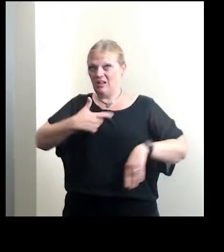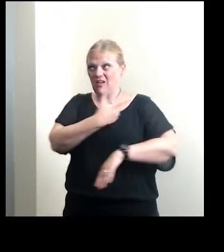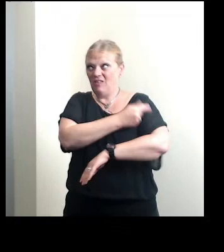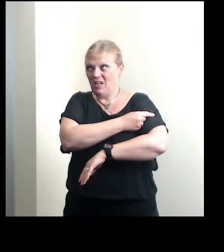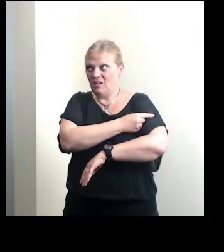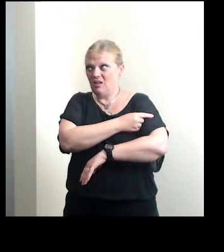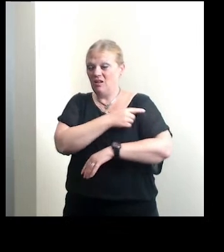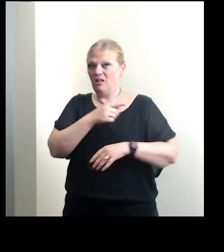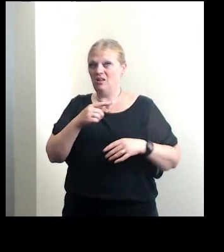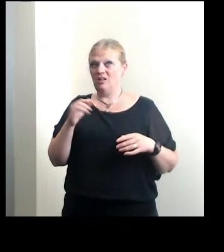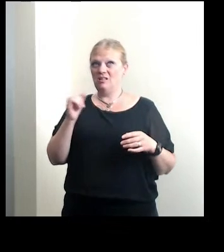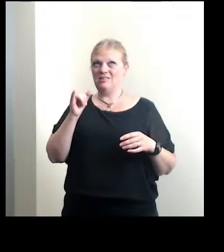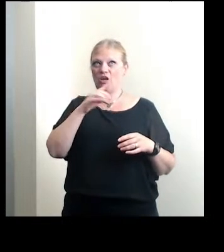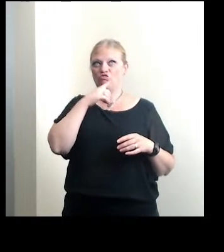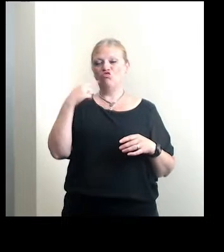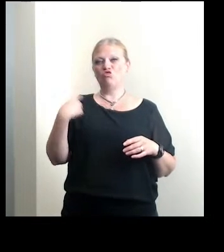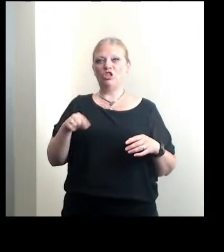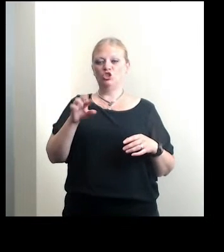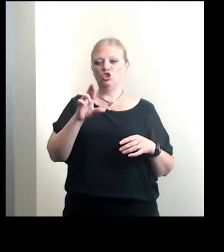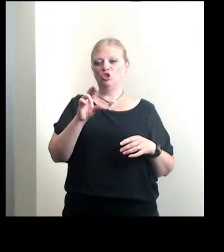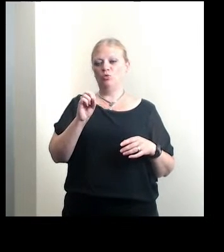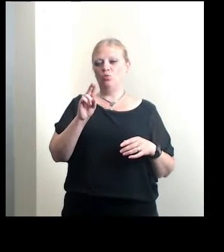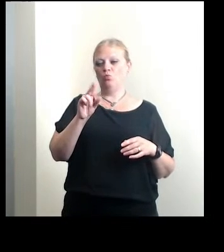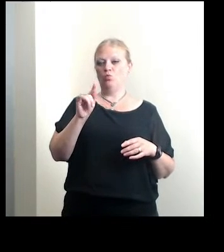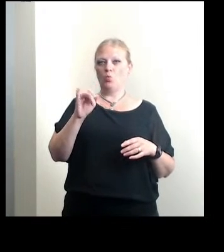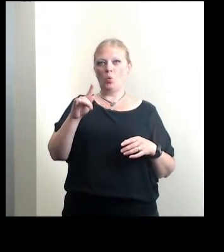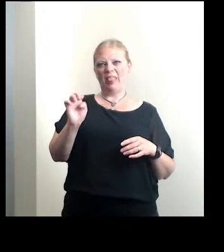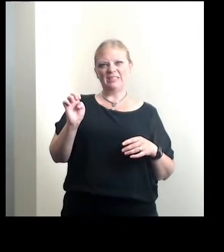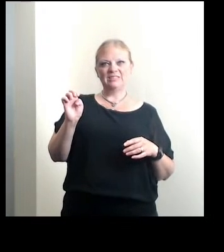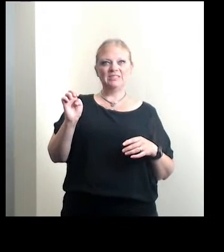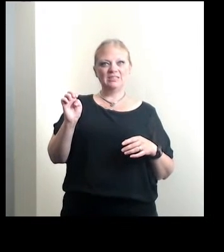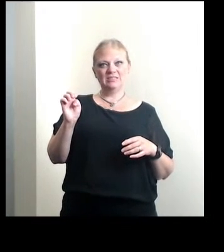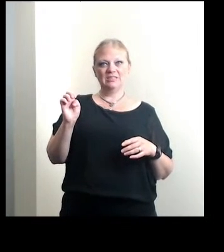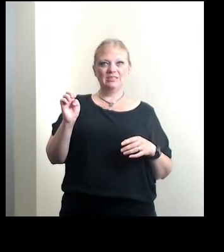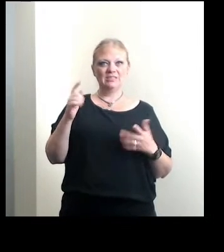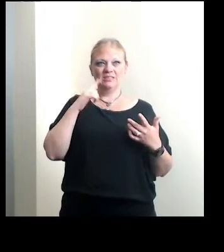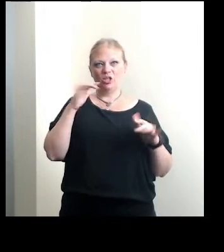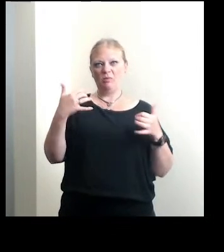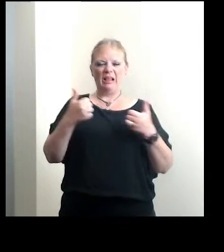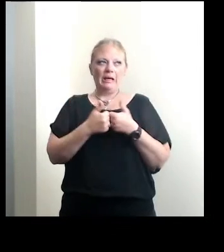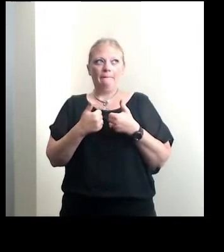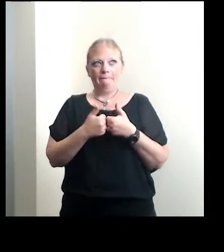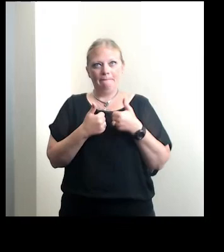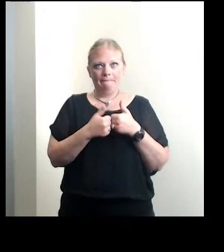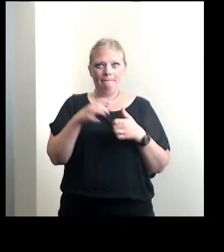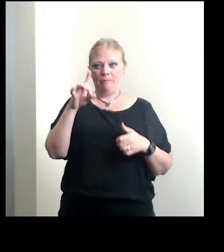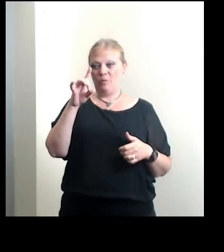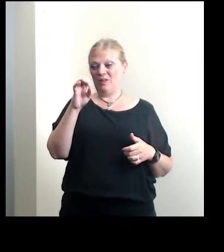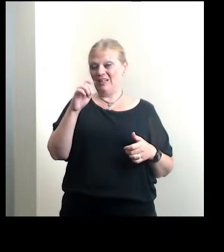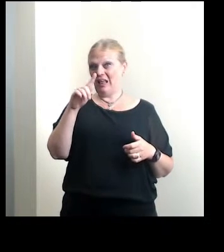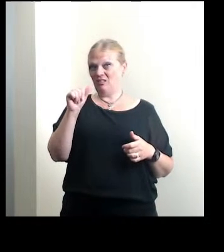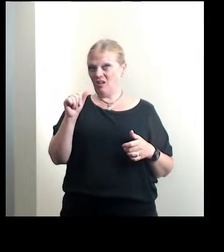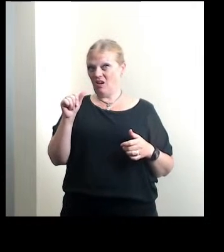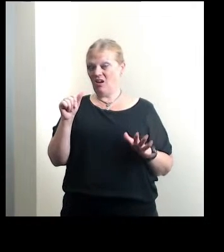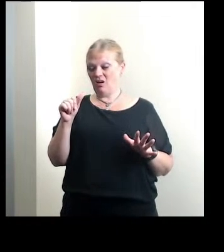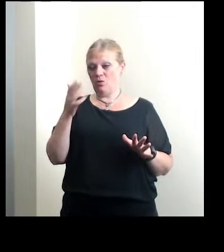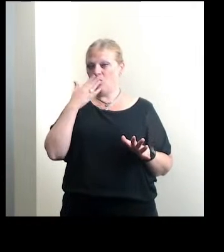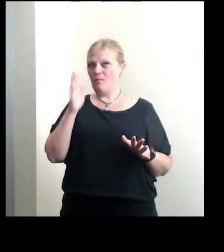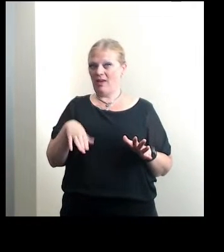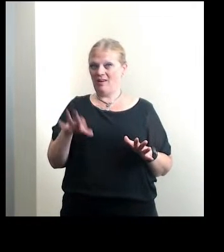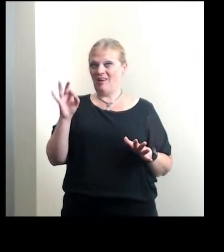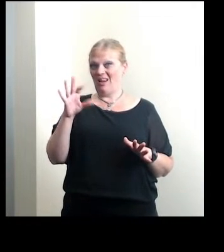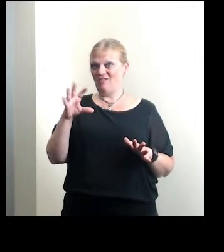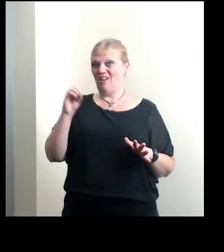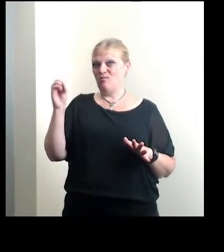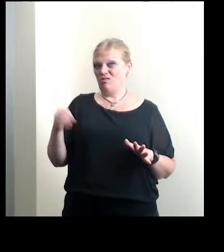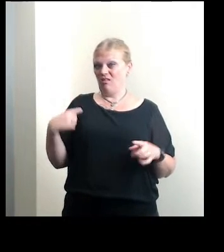basically playing Russian roulette. It's as simple as that. With the Delta variant, it's very bad. And the individuals who are dying, 95% of them